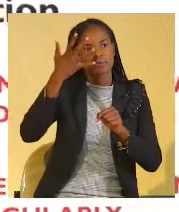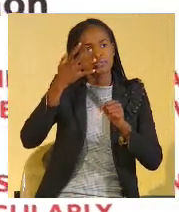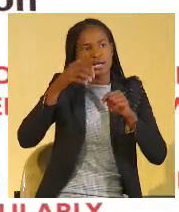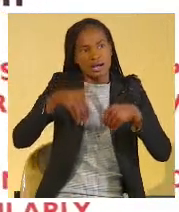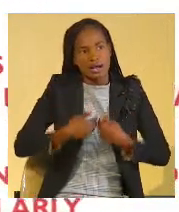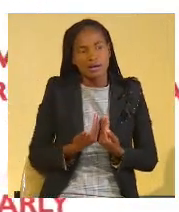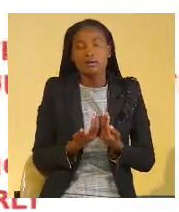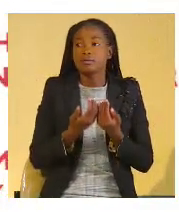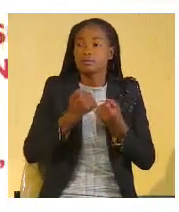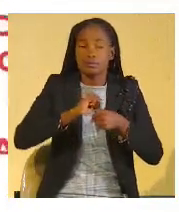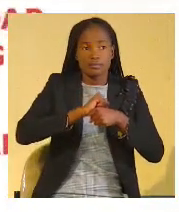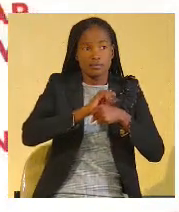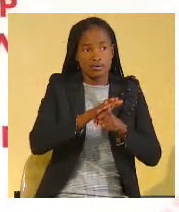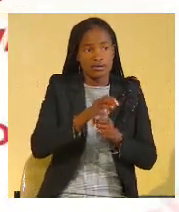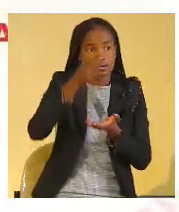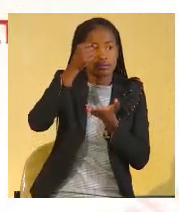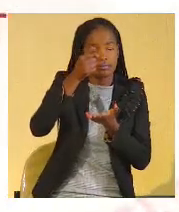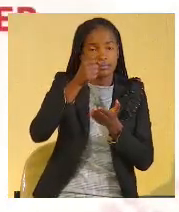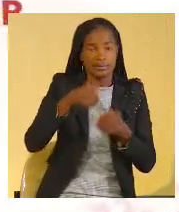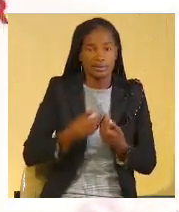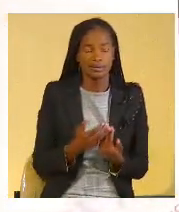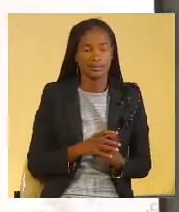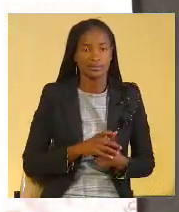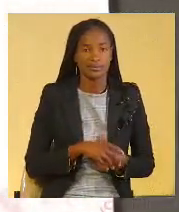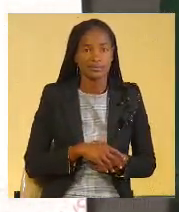mean in the fight against COVID-19 in Namibia?